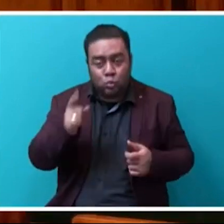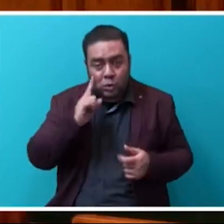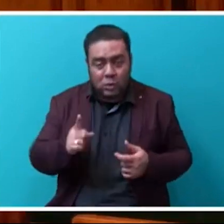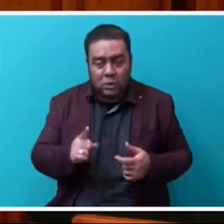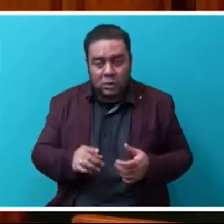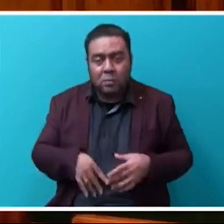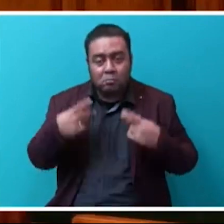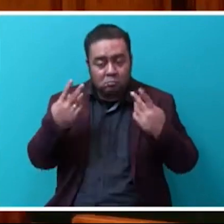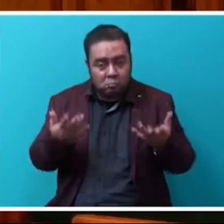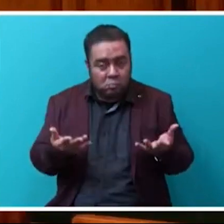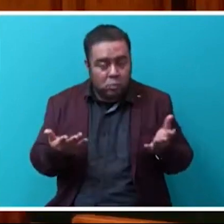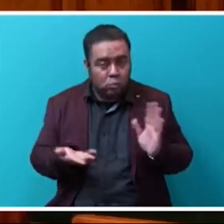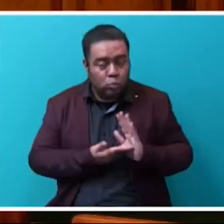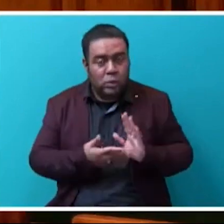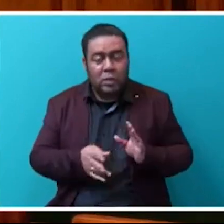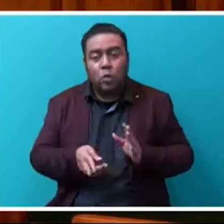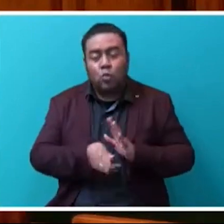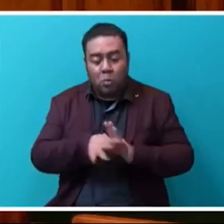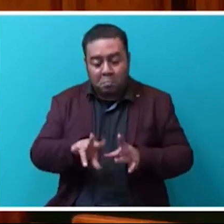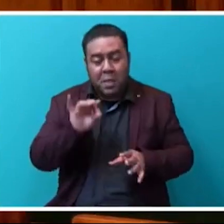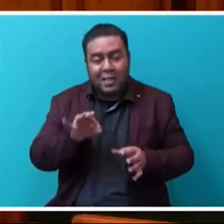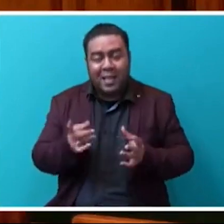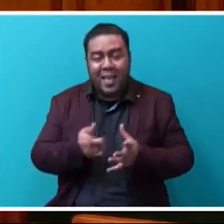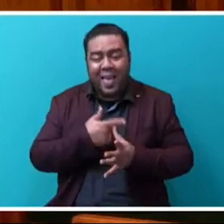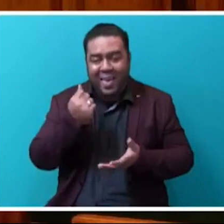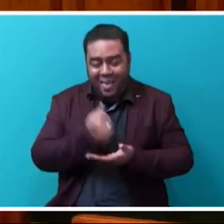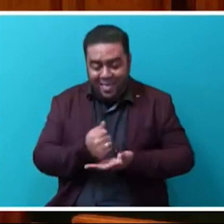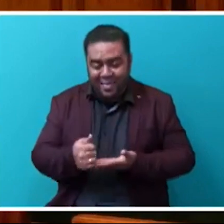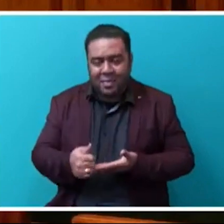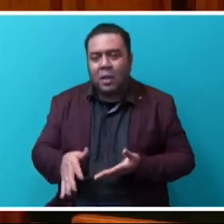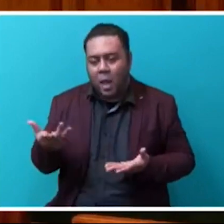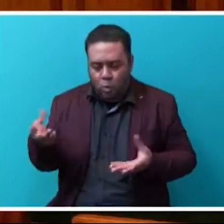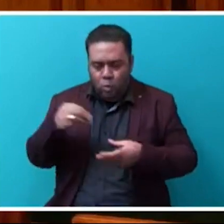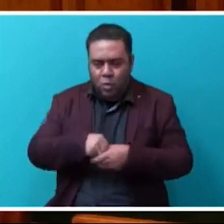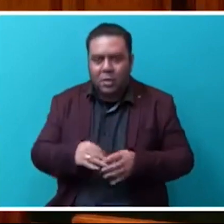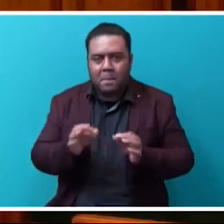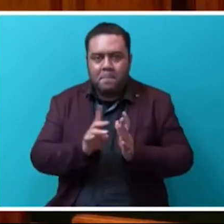following provisions which were in the repealed MIDA Act are now included in this bill.